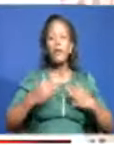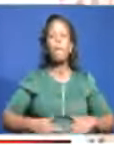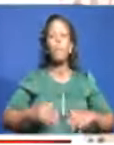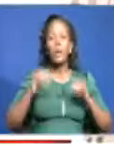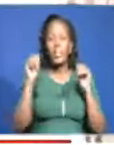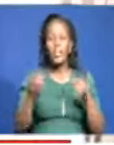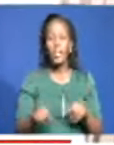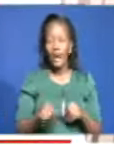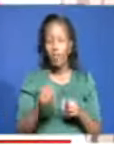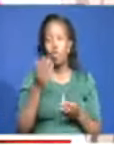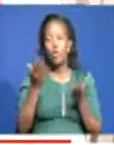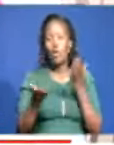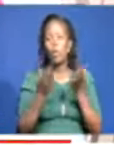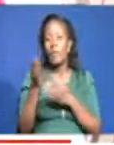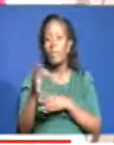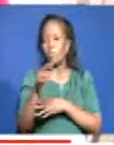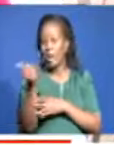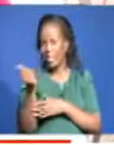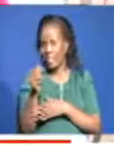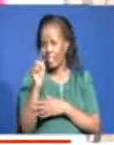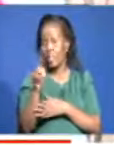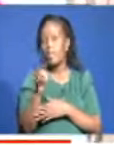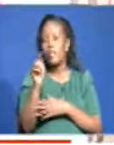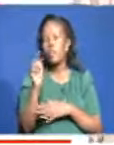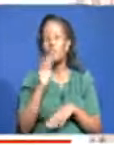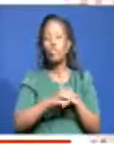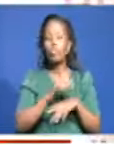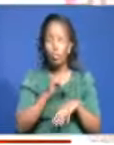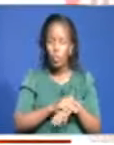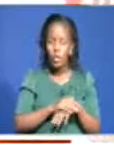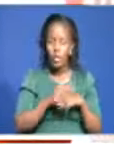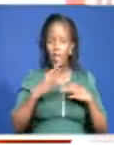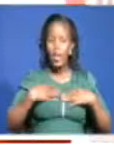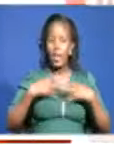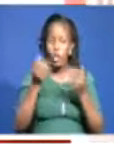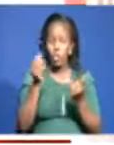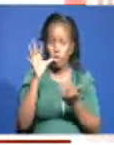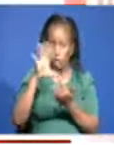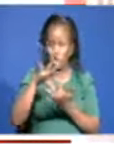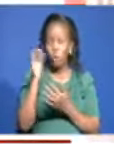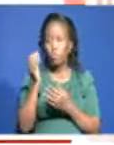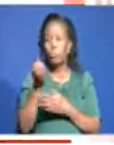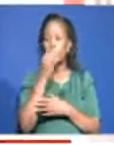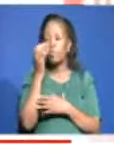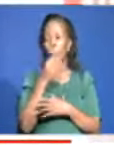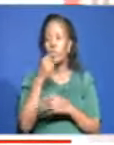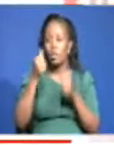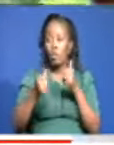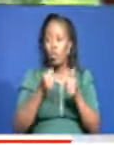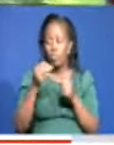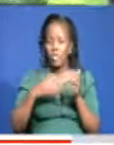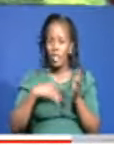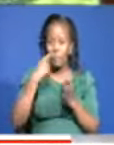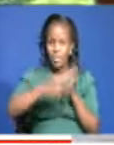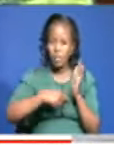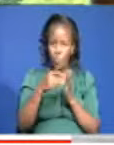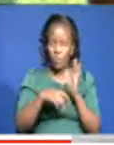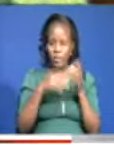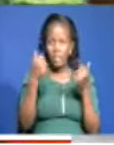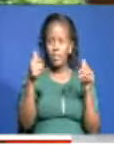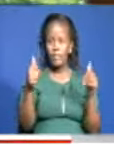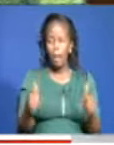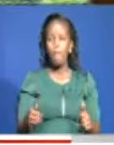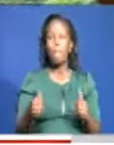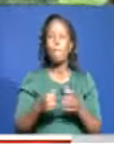non-processed foods. So it is more healthy to choose the foods that have not been processed as compared to the ones that are processed. As part of